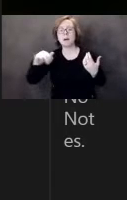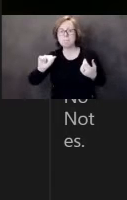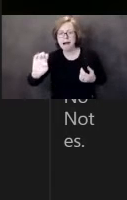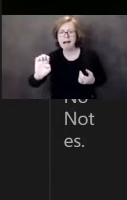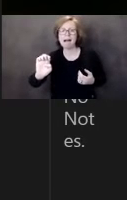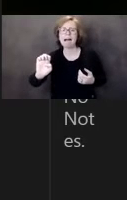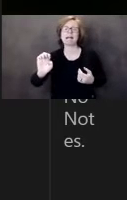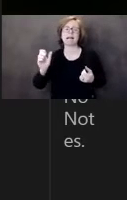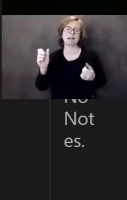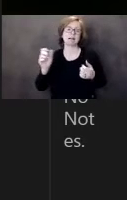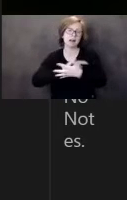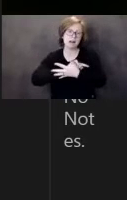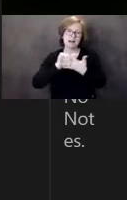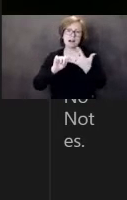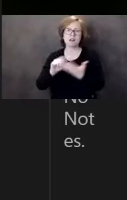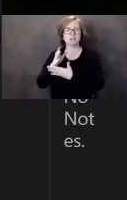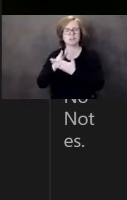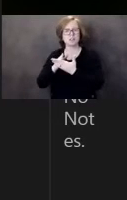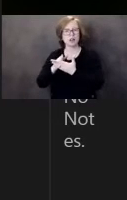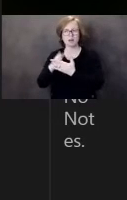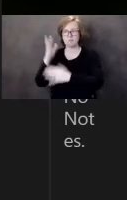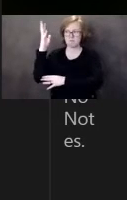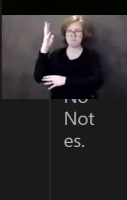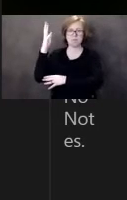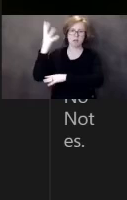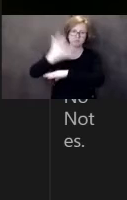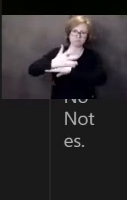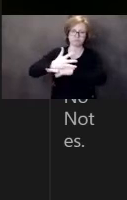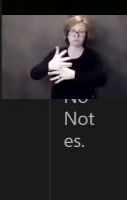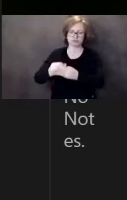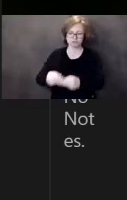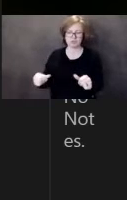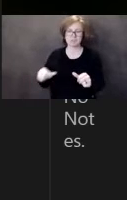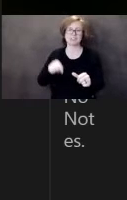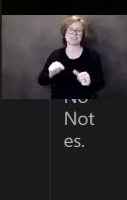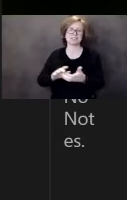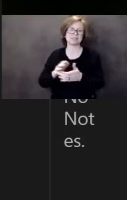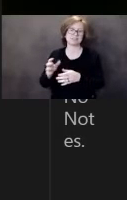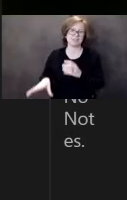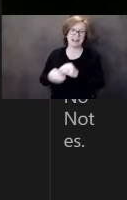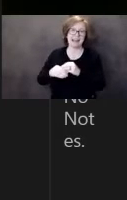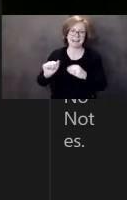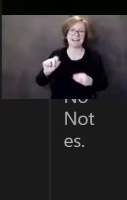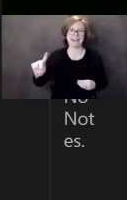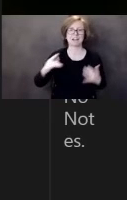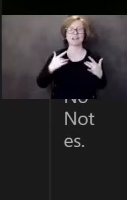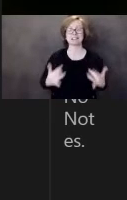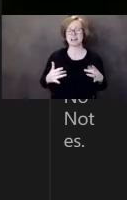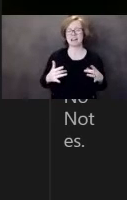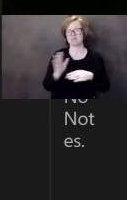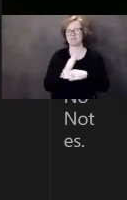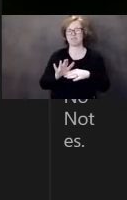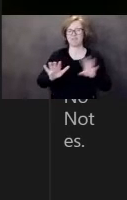family. And so those plants decompose and add acids. We often have soils that are between 5 and 6 pH.